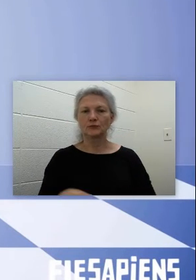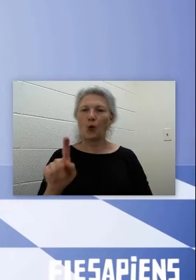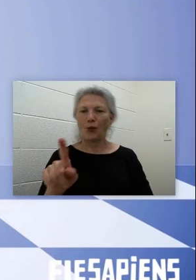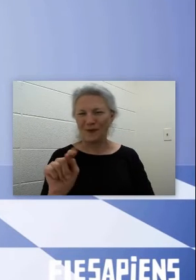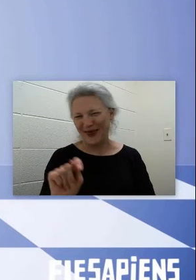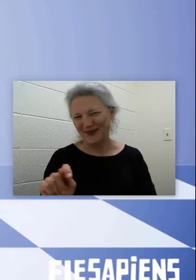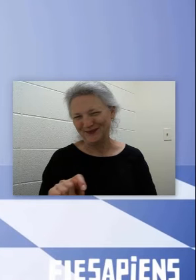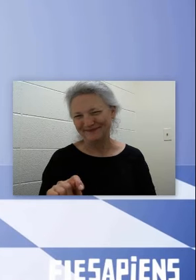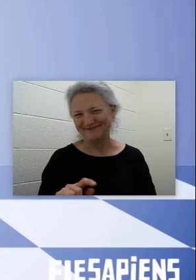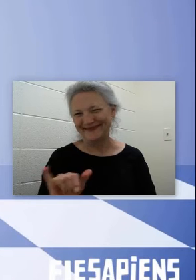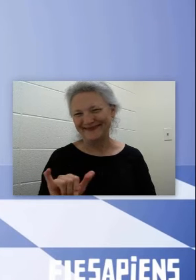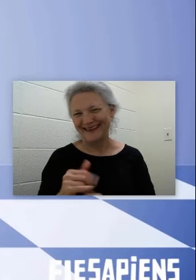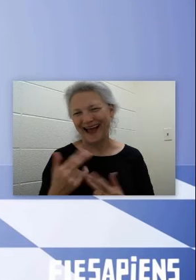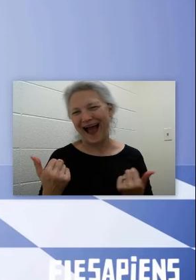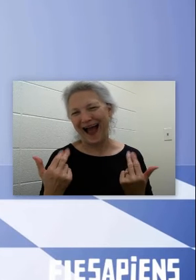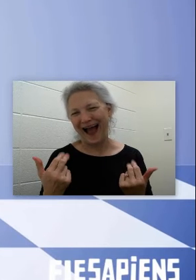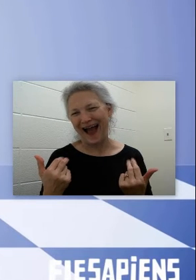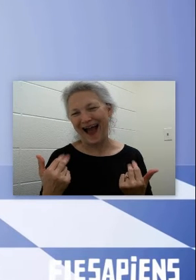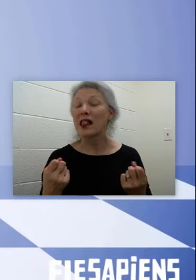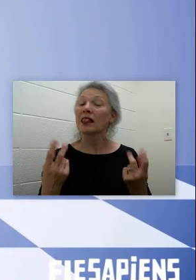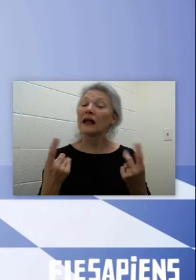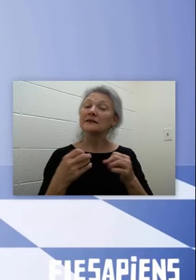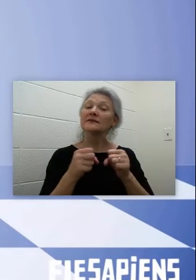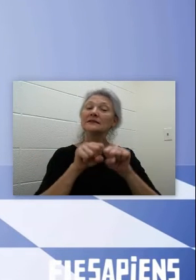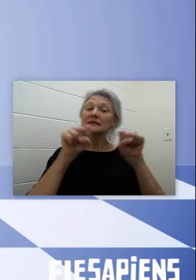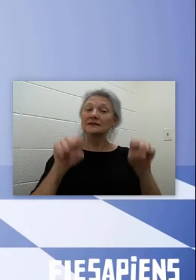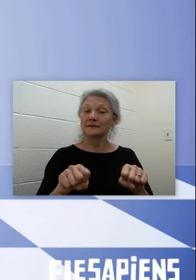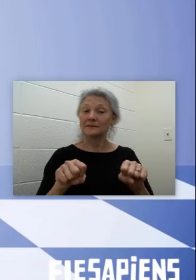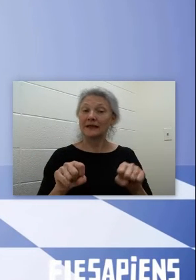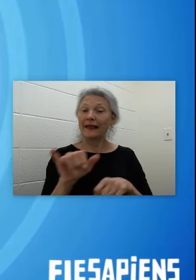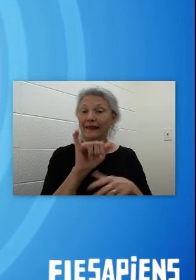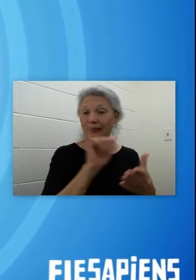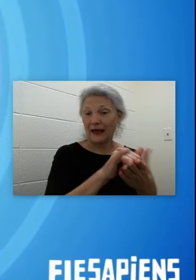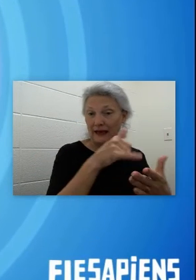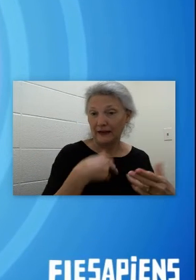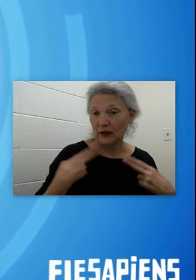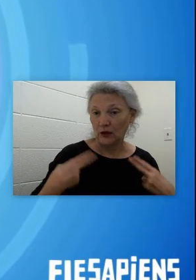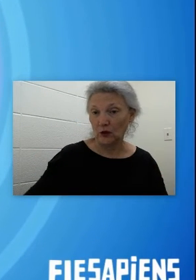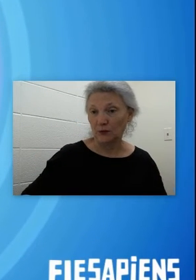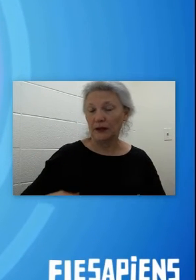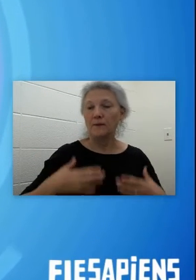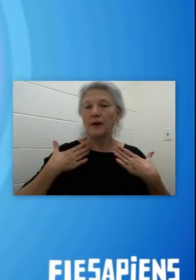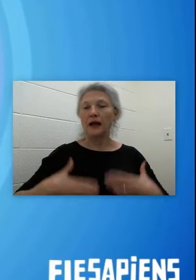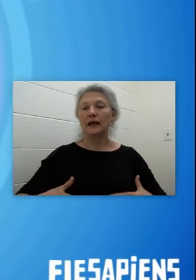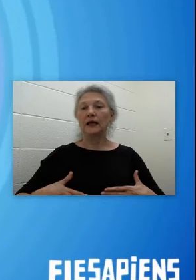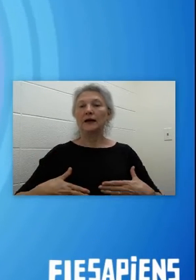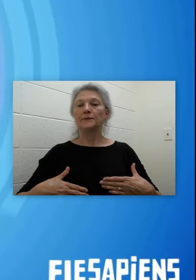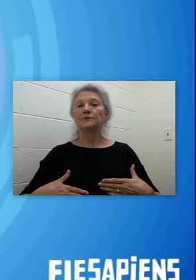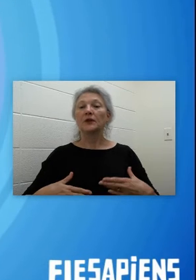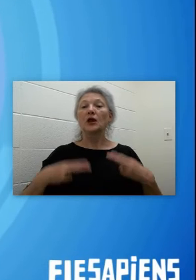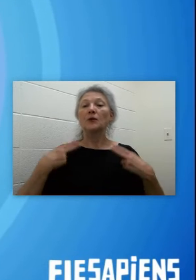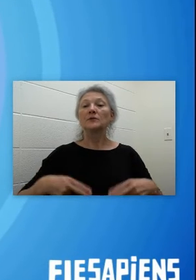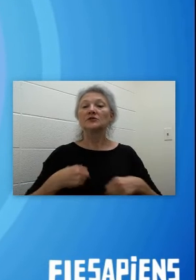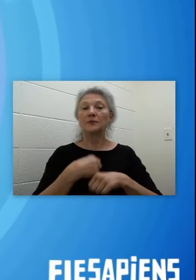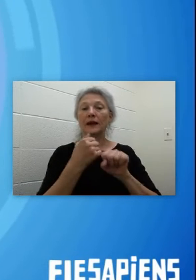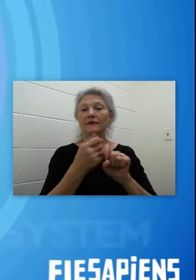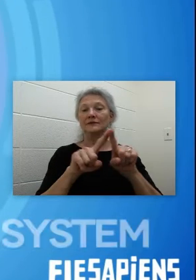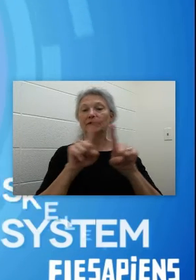that as well. And there are lots of systems like those in the human body. Yes, humans are made up of different